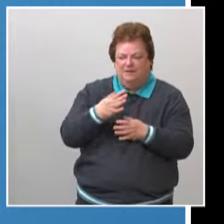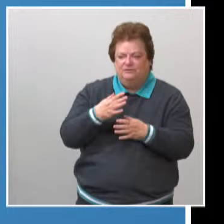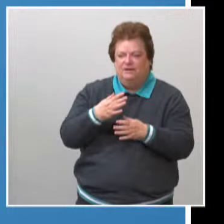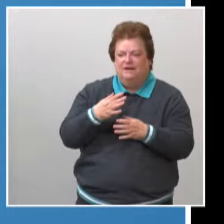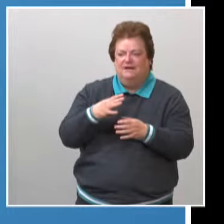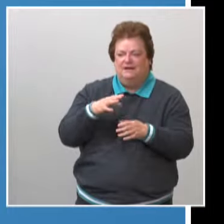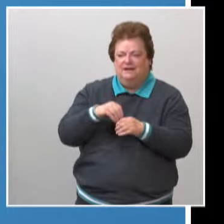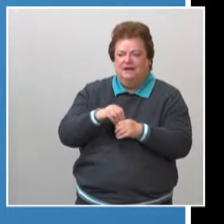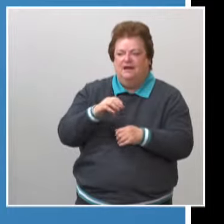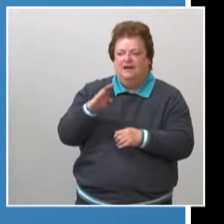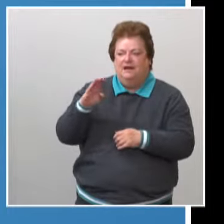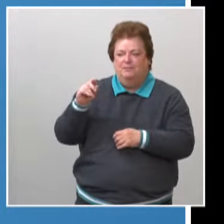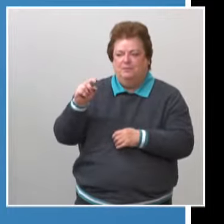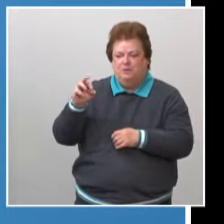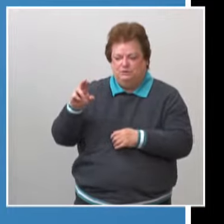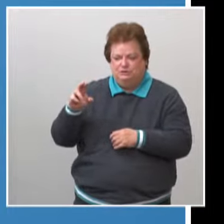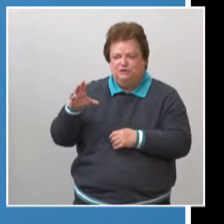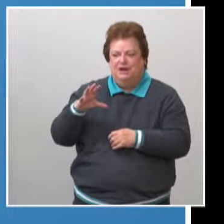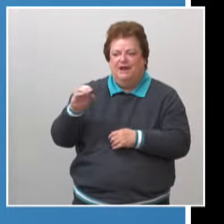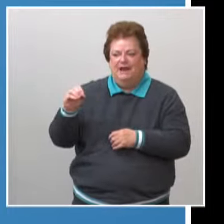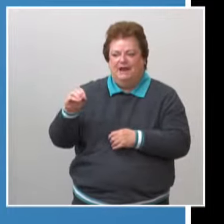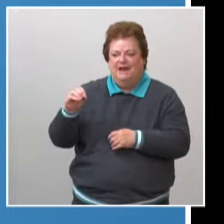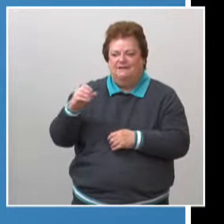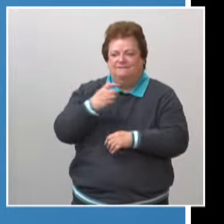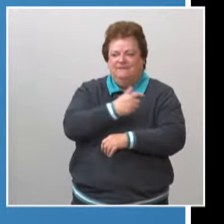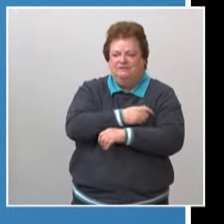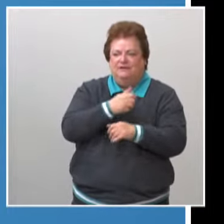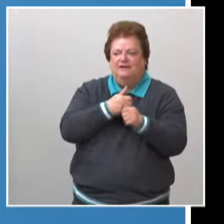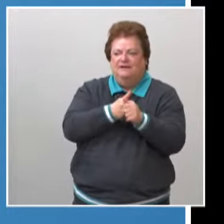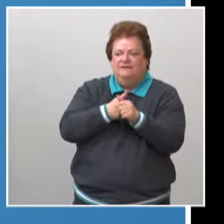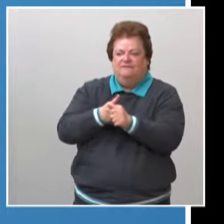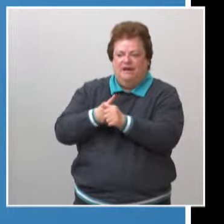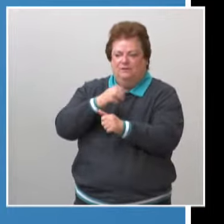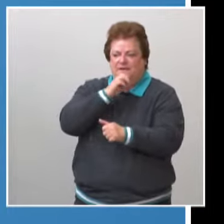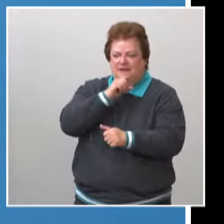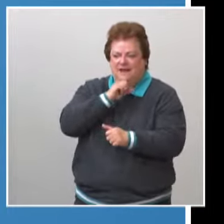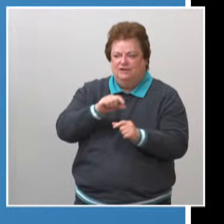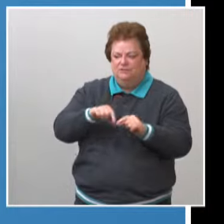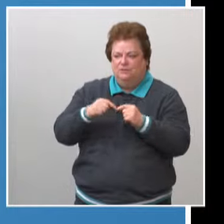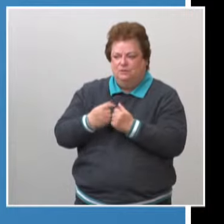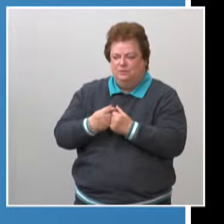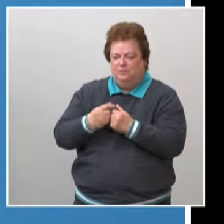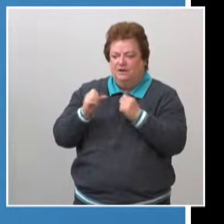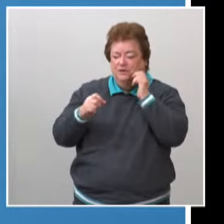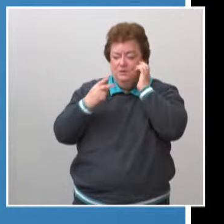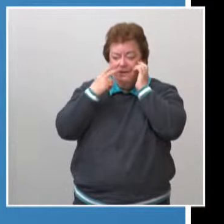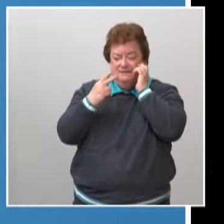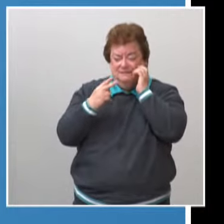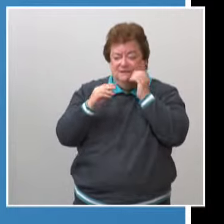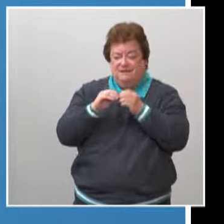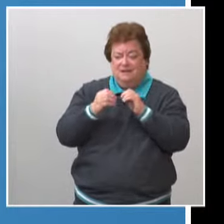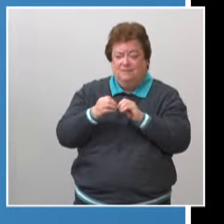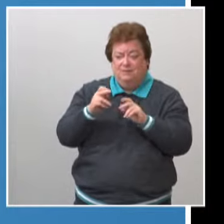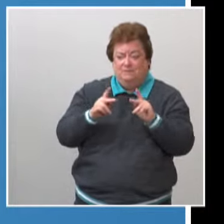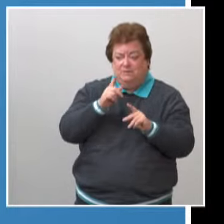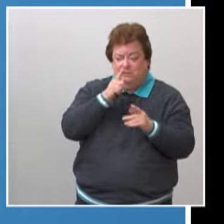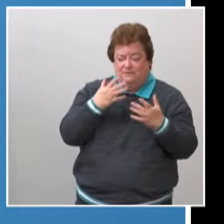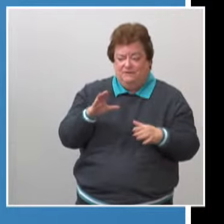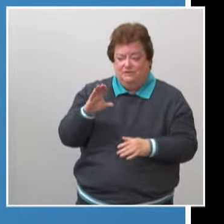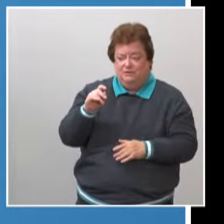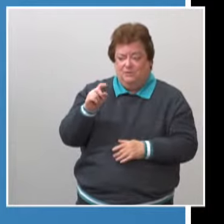this section are booster doses and a vaccination status by age group chart. You can see the number of people boosted now on